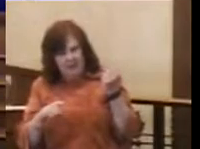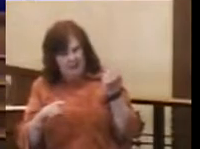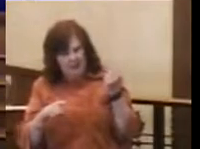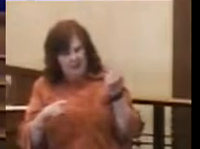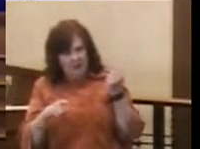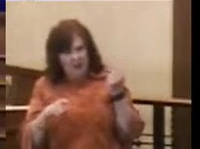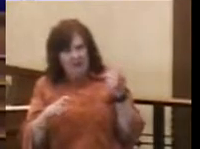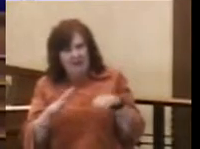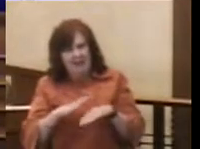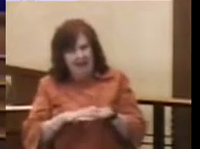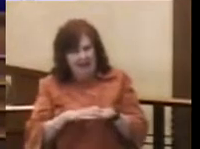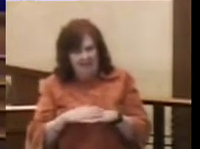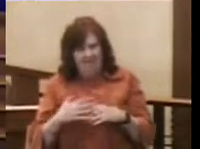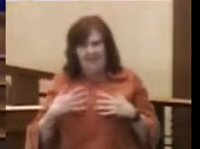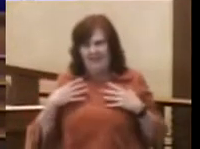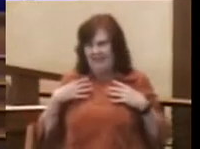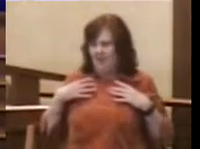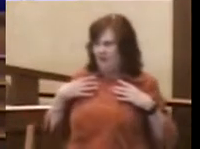on vacation."